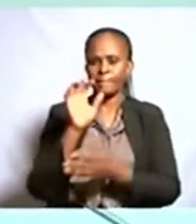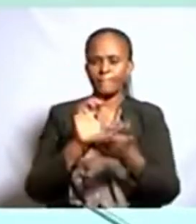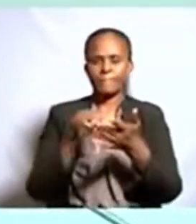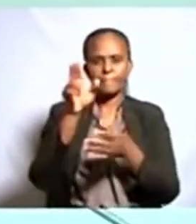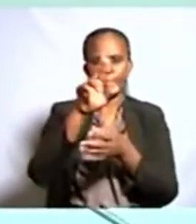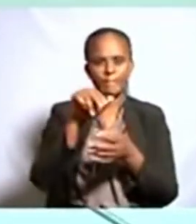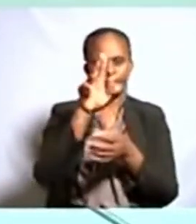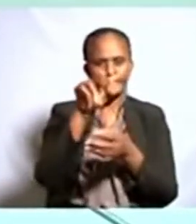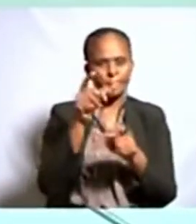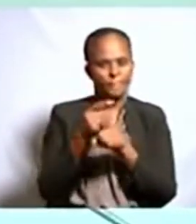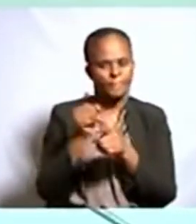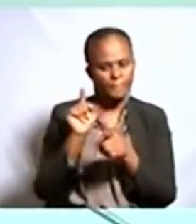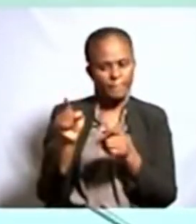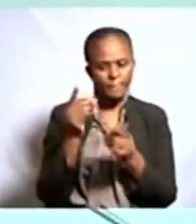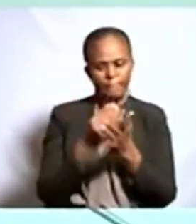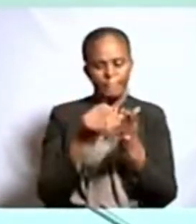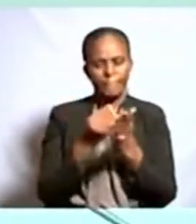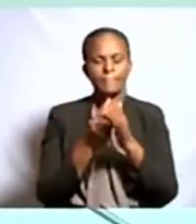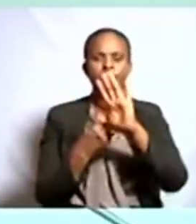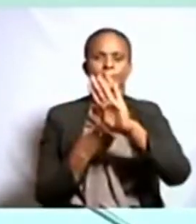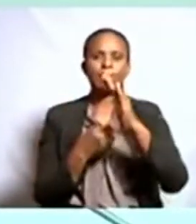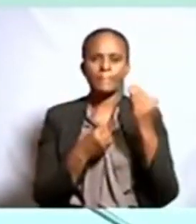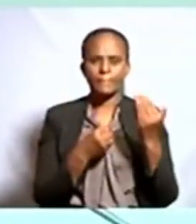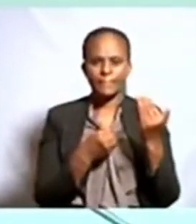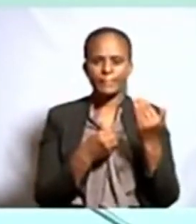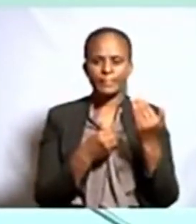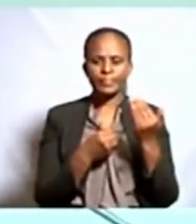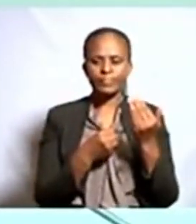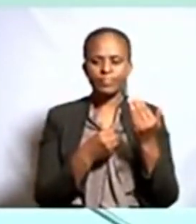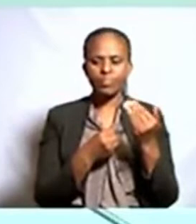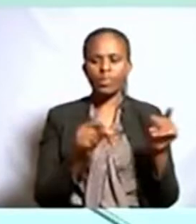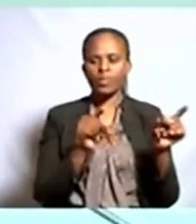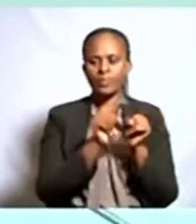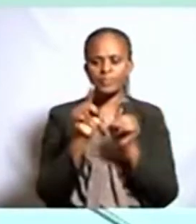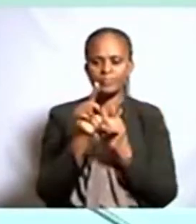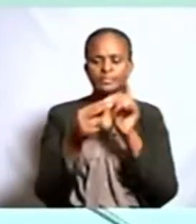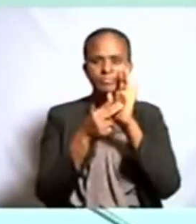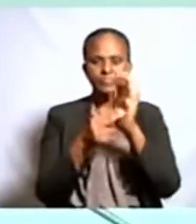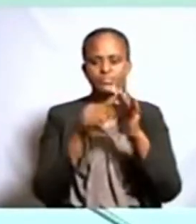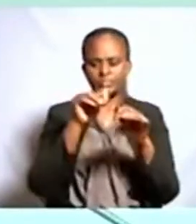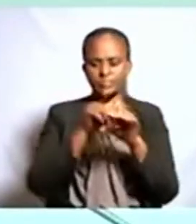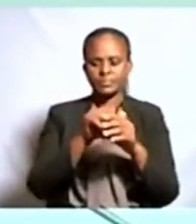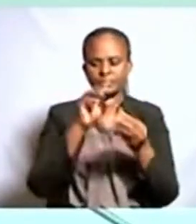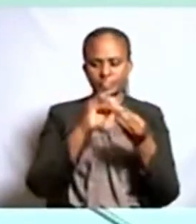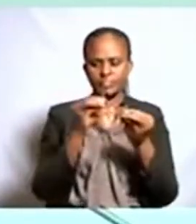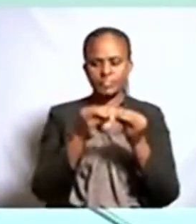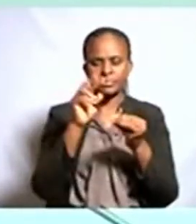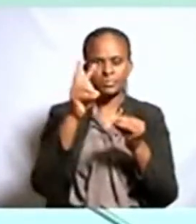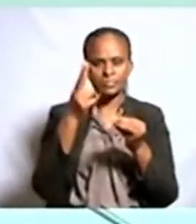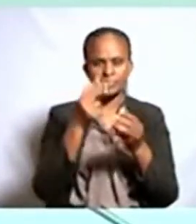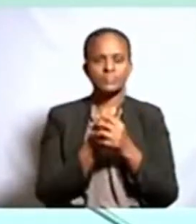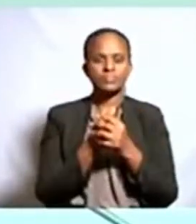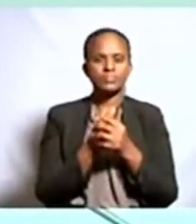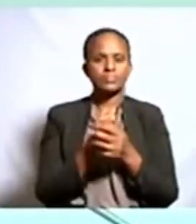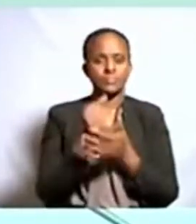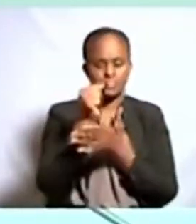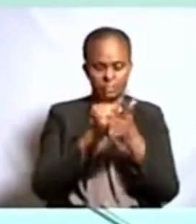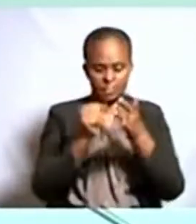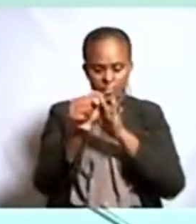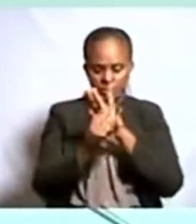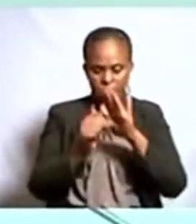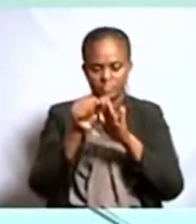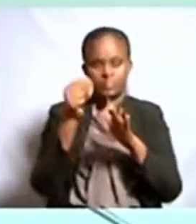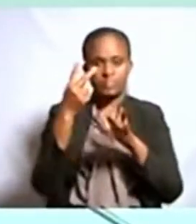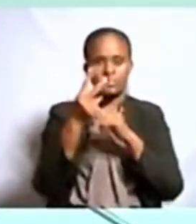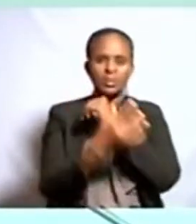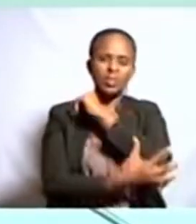$125,000 from the amount retained, as indicated at Appendix 2. Sub-item 2, poor